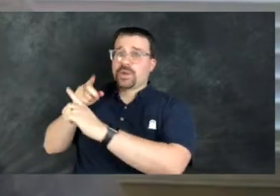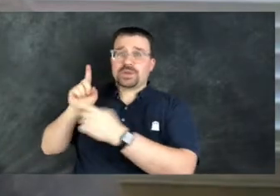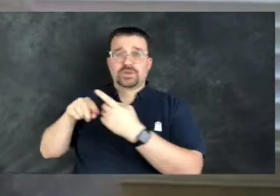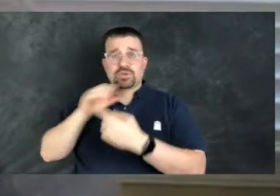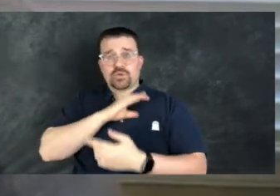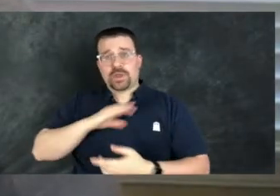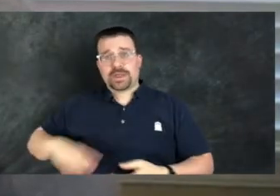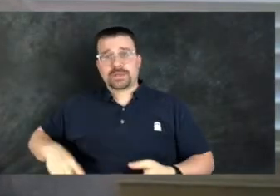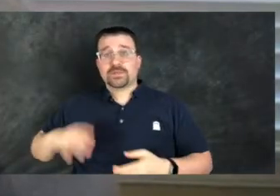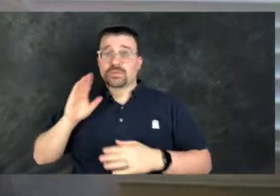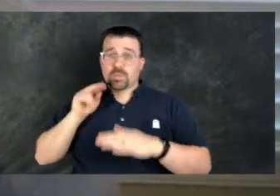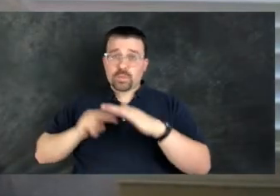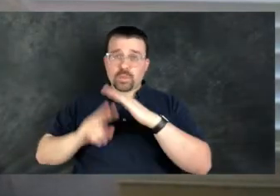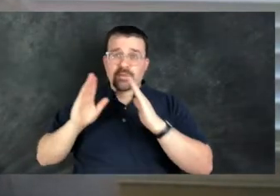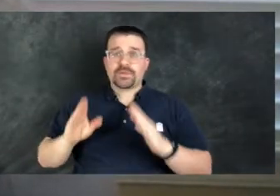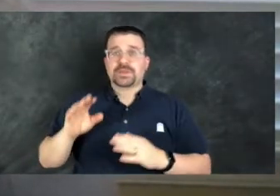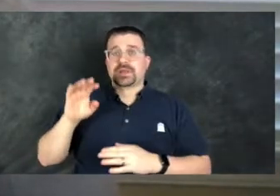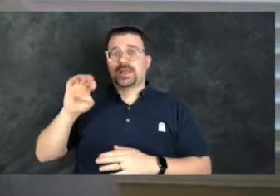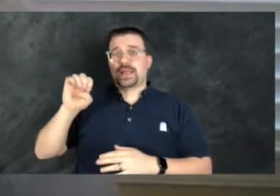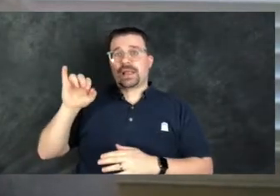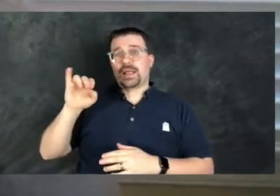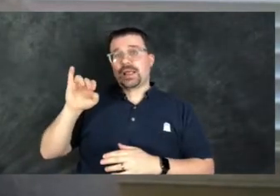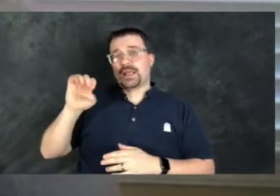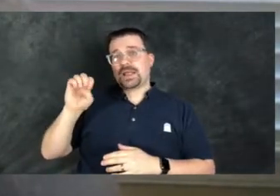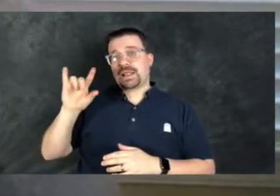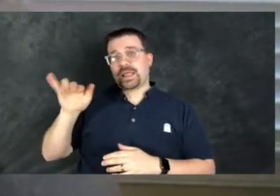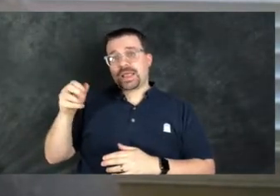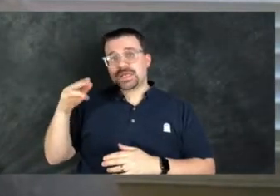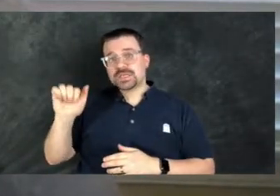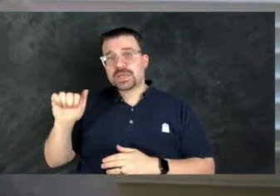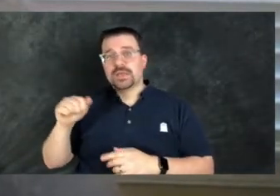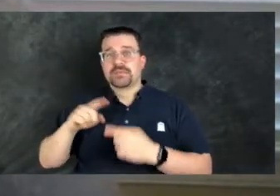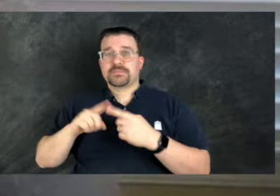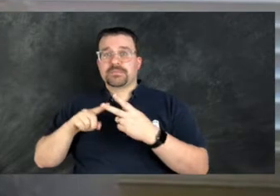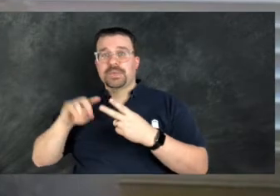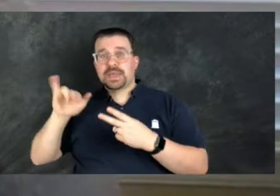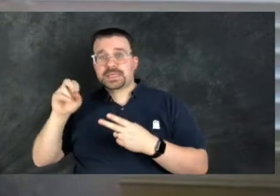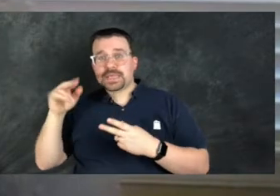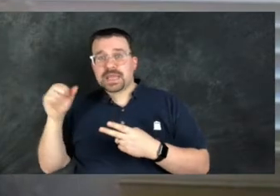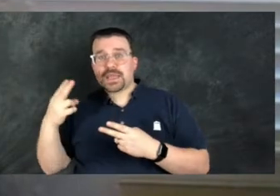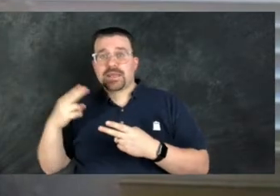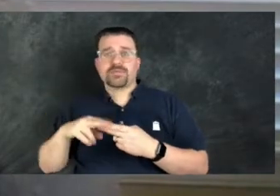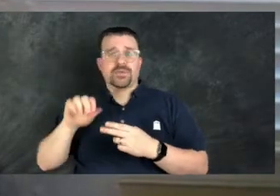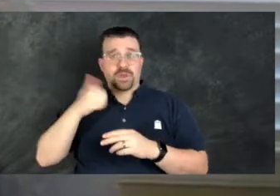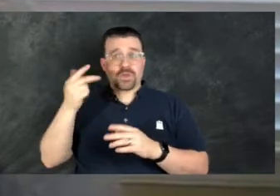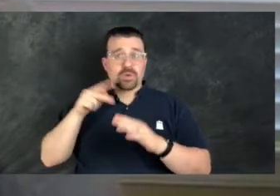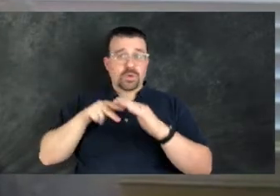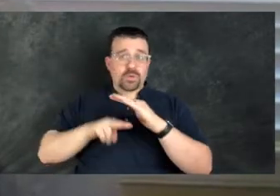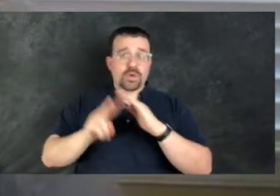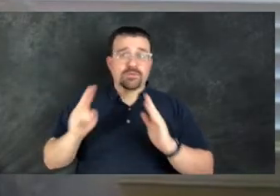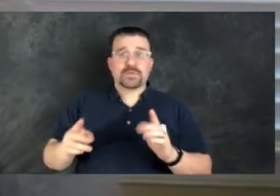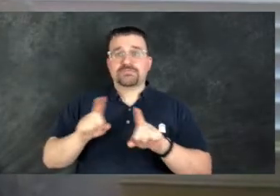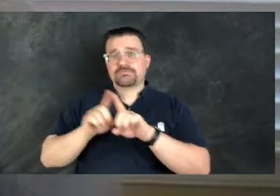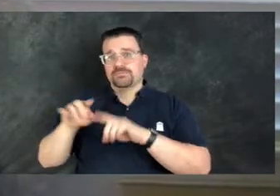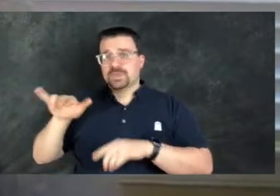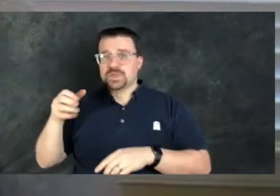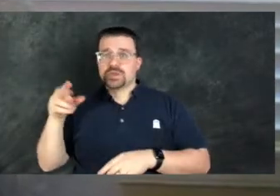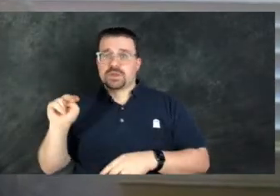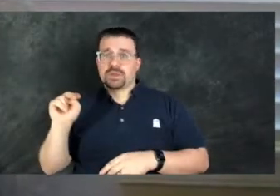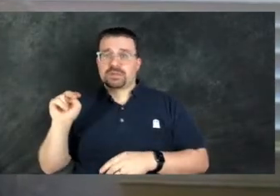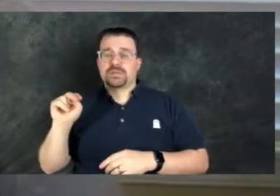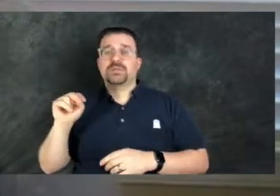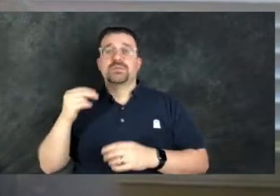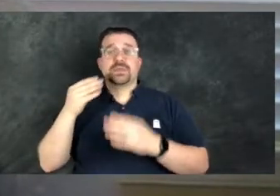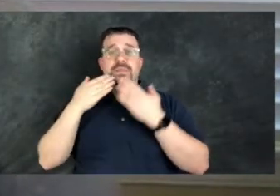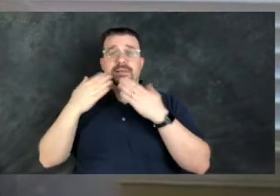for your prophets, Elijah and Isaiah, for other prophets, and for John. We thank you, too,